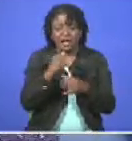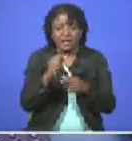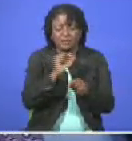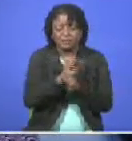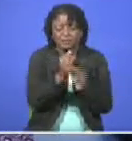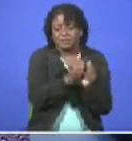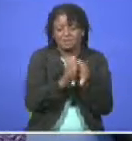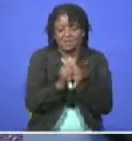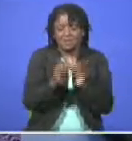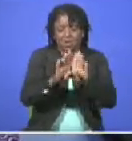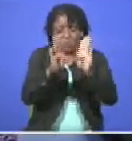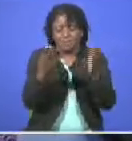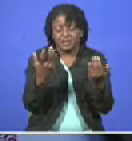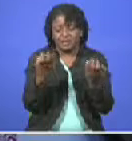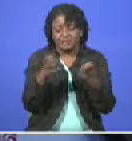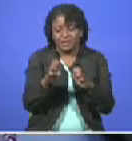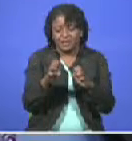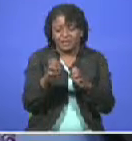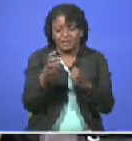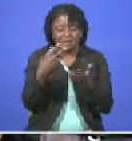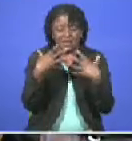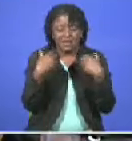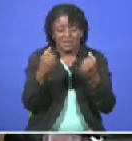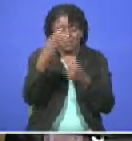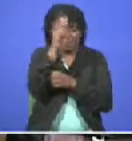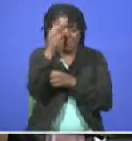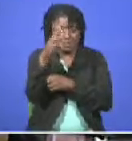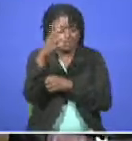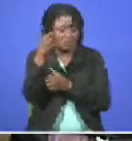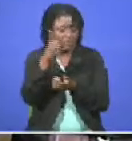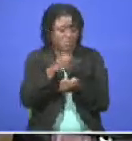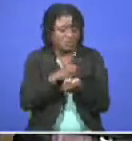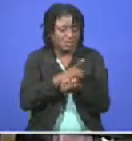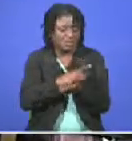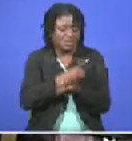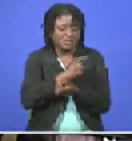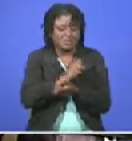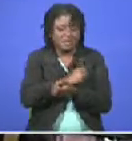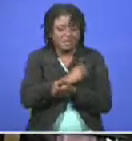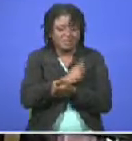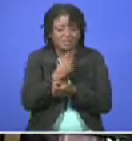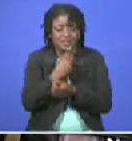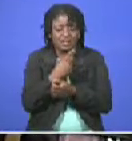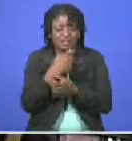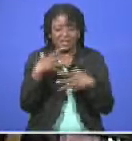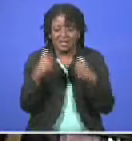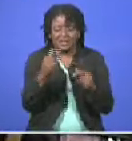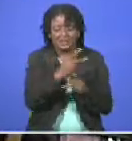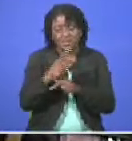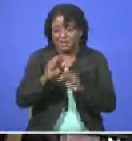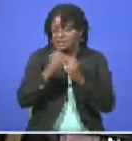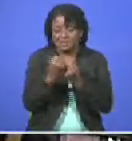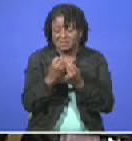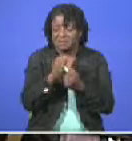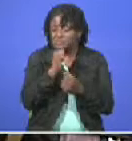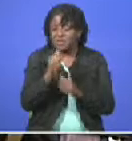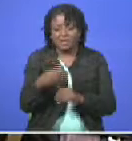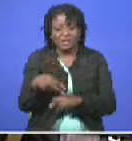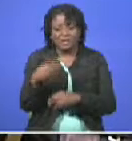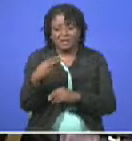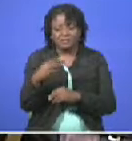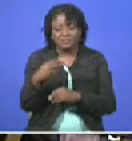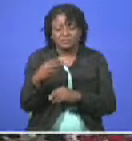was Health Minister Dr. Dwayne Sands, who noted that the healthcare system is not up to par and there are challenges when it comes to